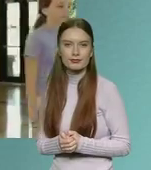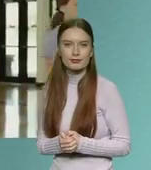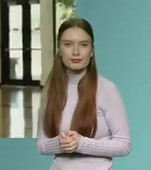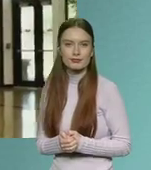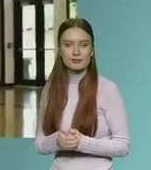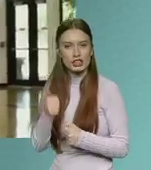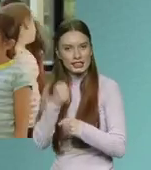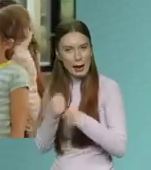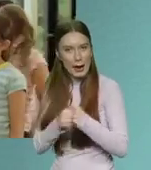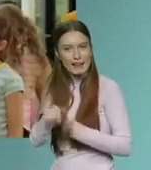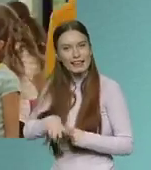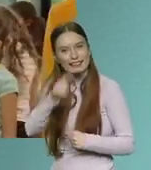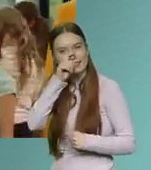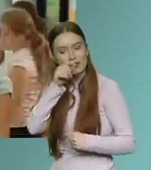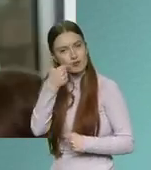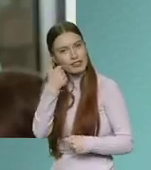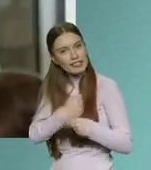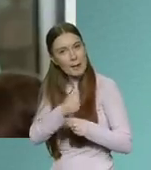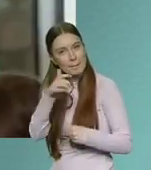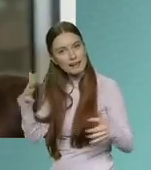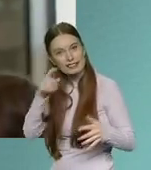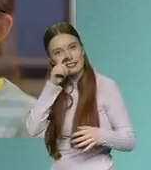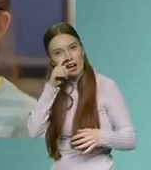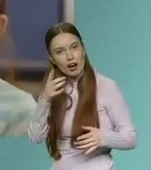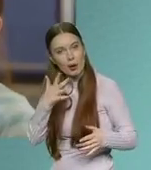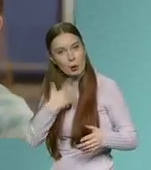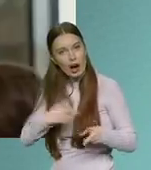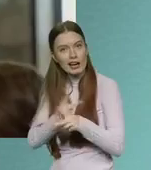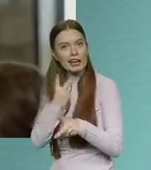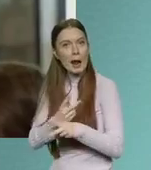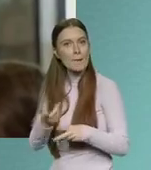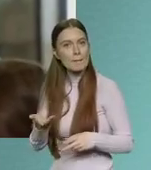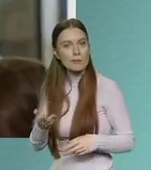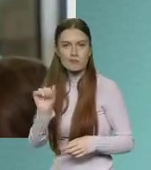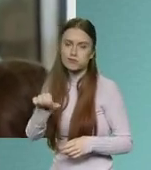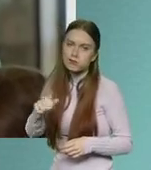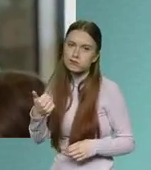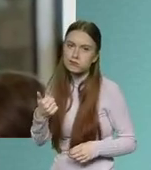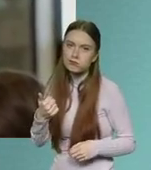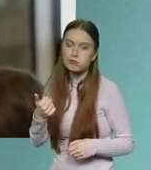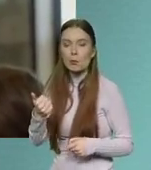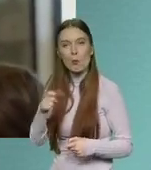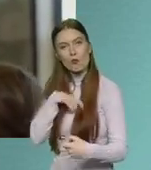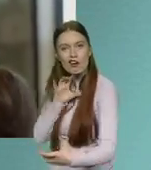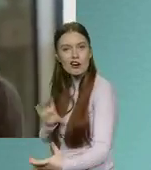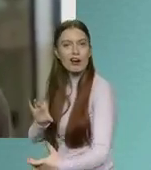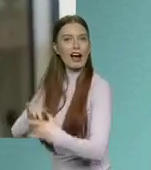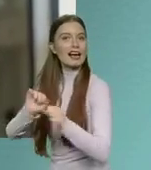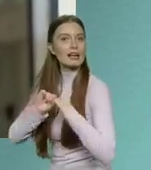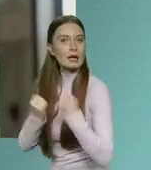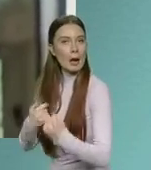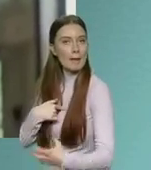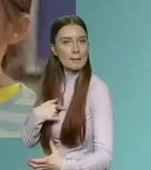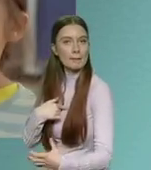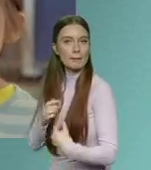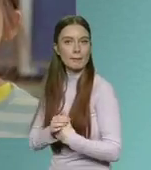Good game, little sister. Good game, big sister. Another rematch? Sure. But this time, I'm gonna be on your team. That move